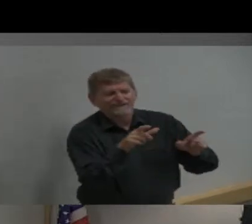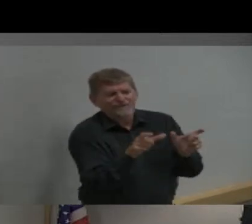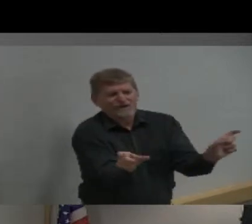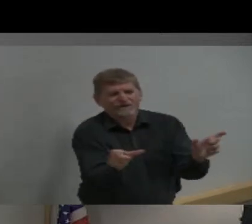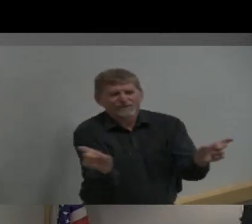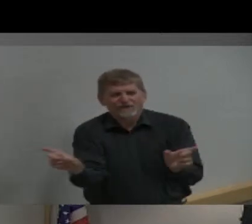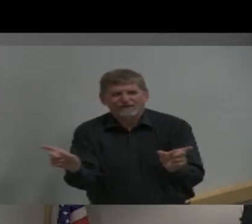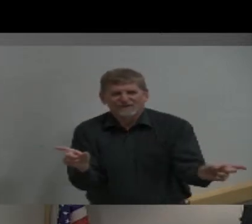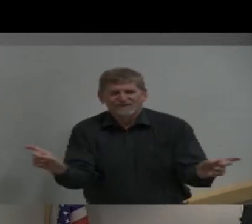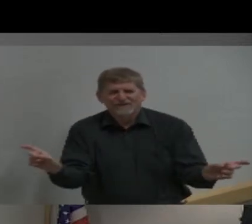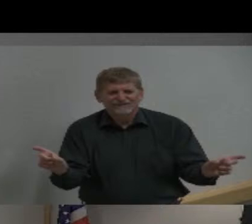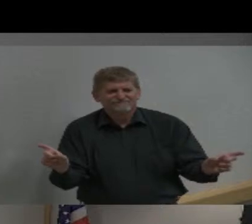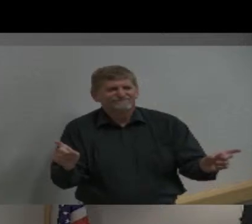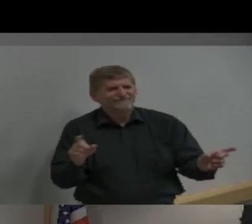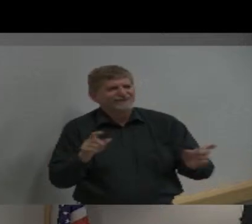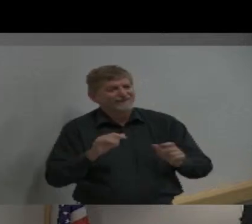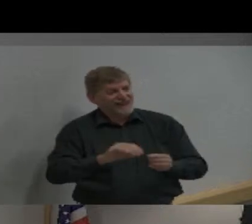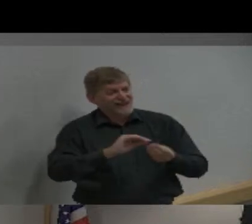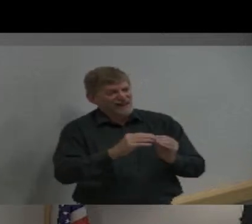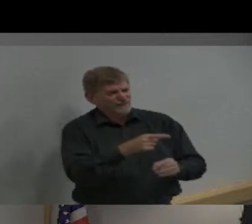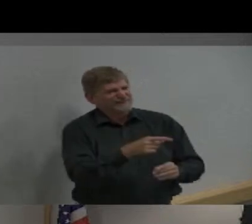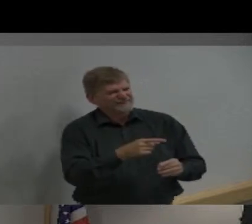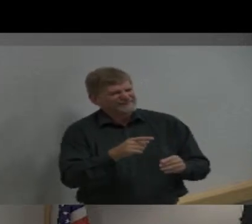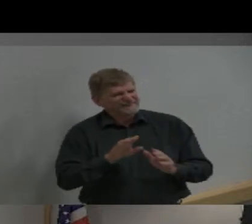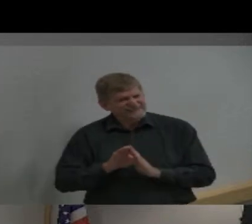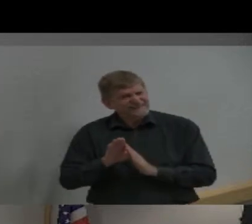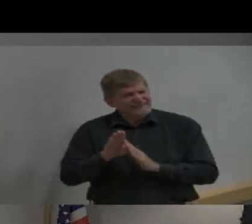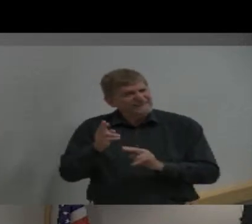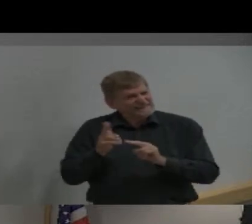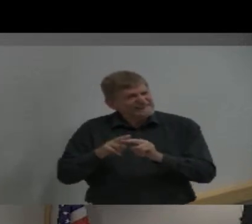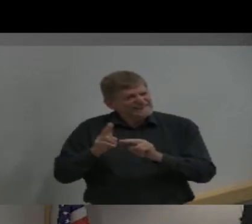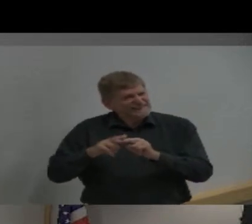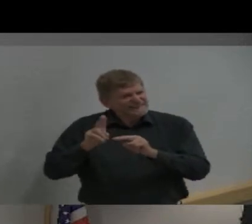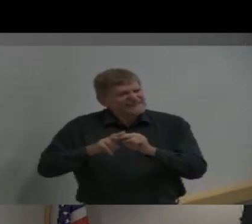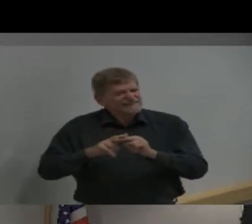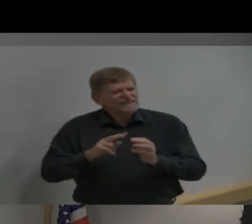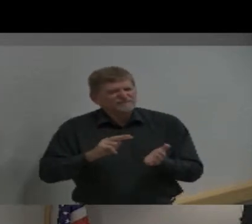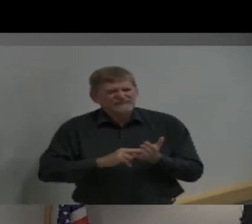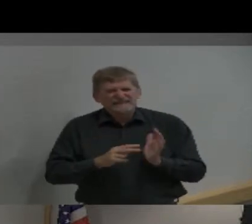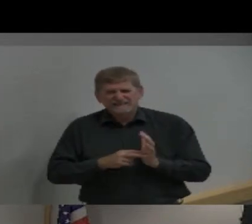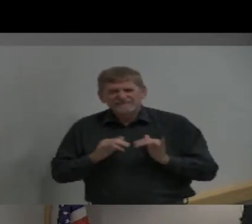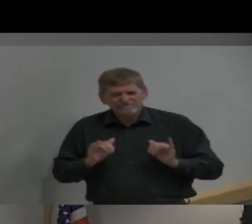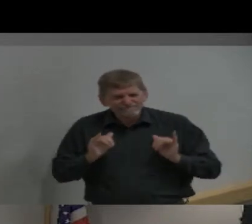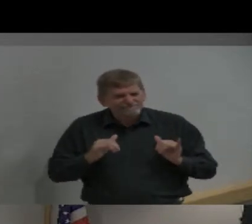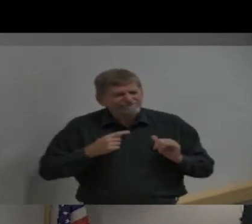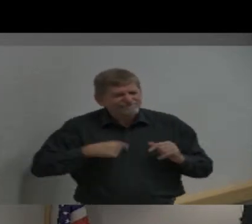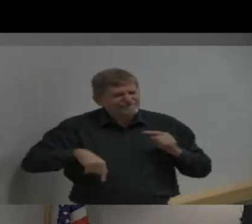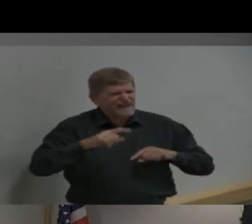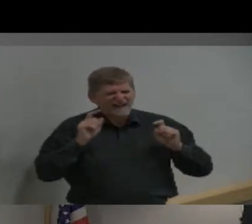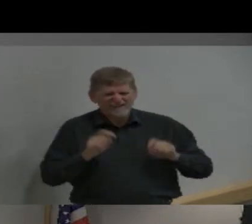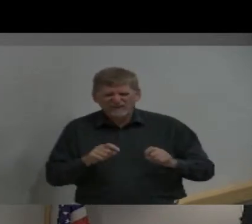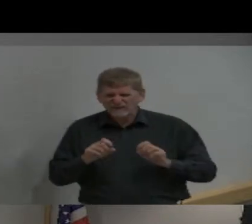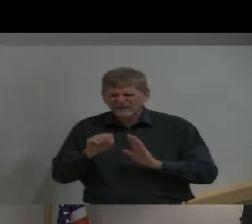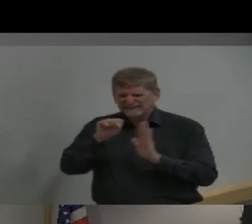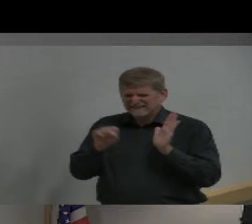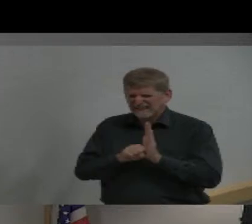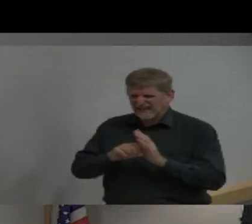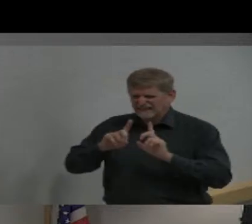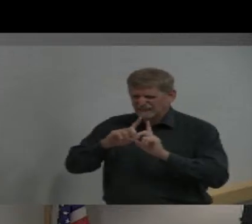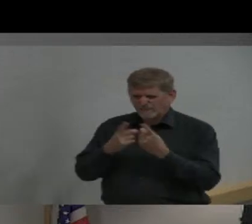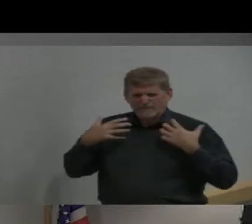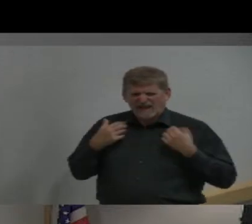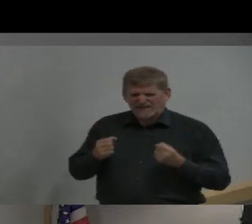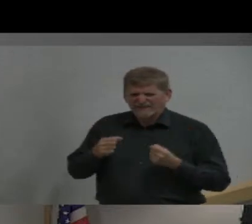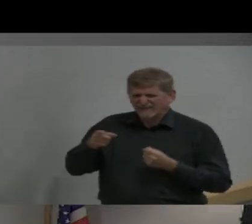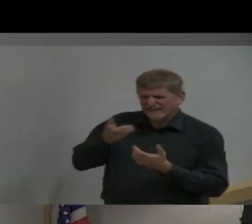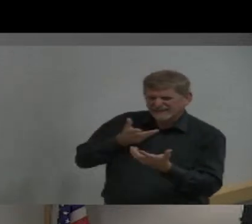unfavorable direction. Because of this, the State Department of Health has moved our county from a yellow status to an orange